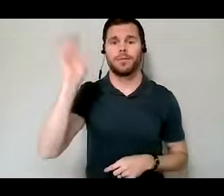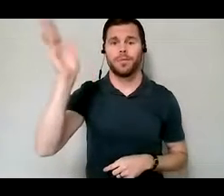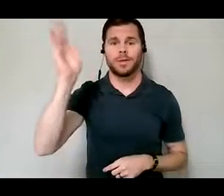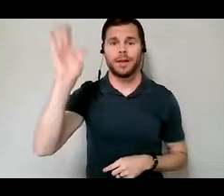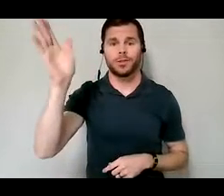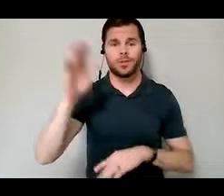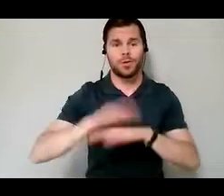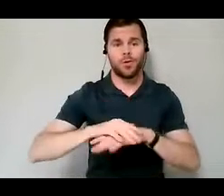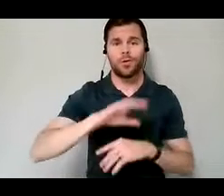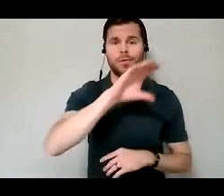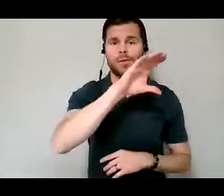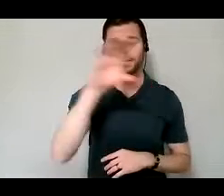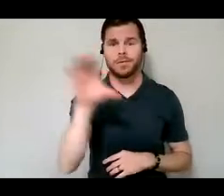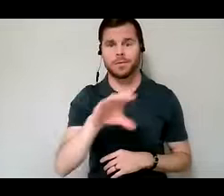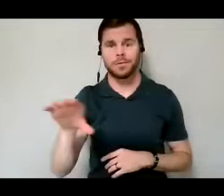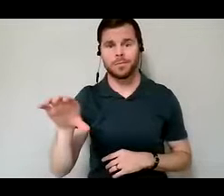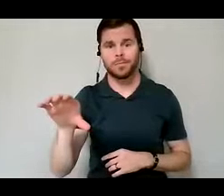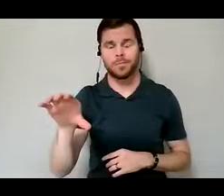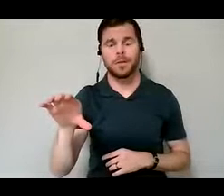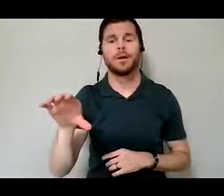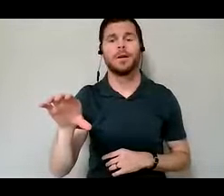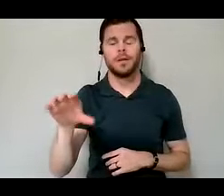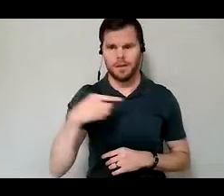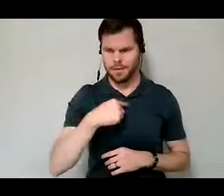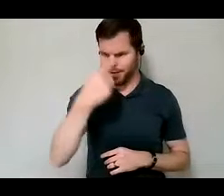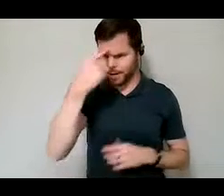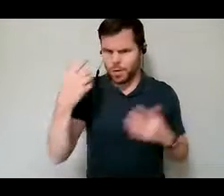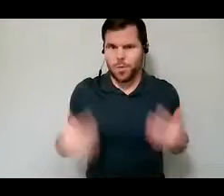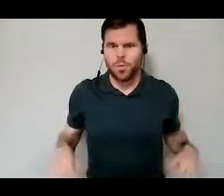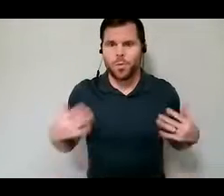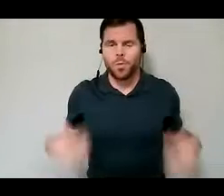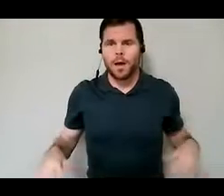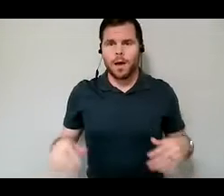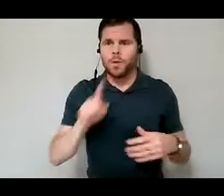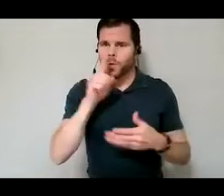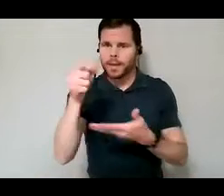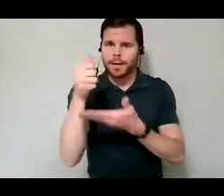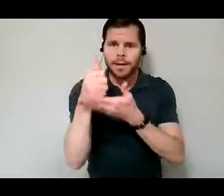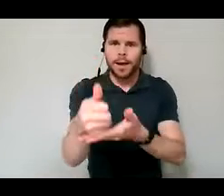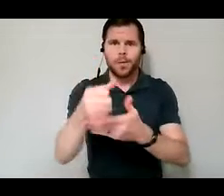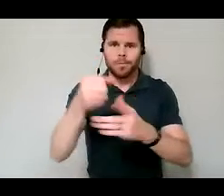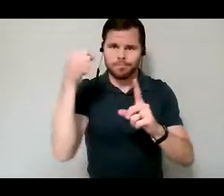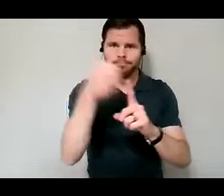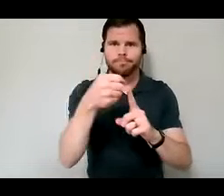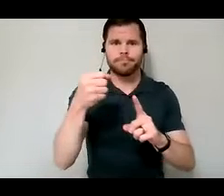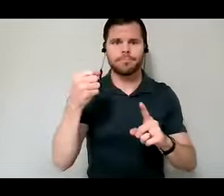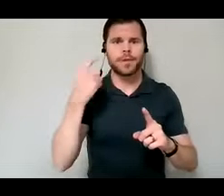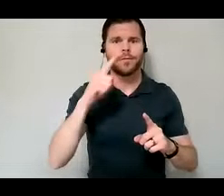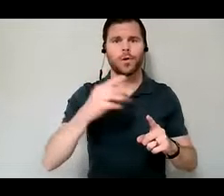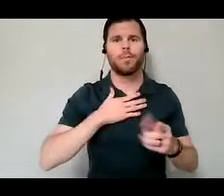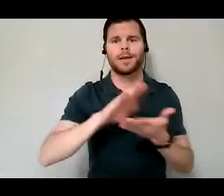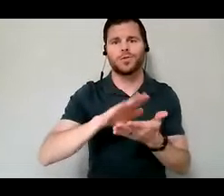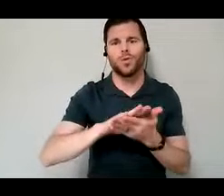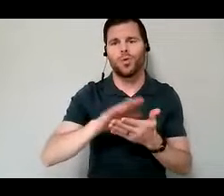Zoom that I think really impacted the teachers and staff of Language Academy. And I think it really impacted